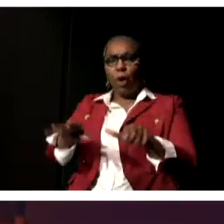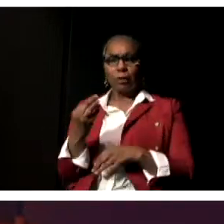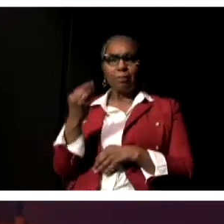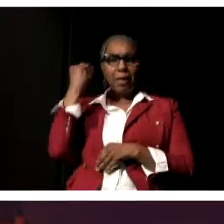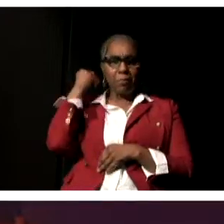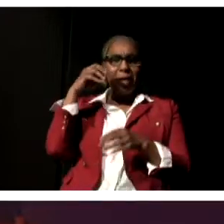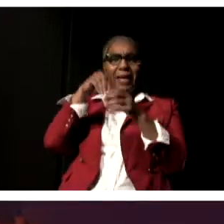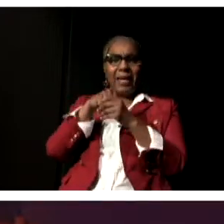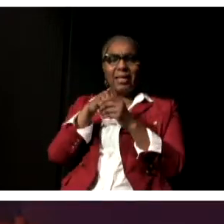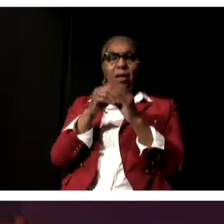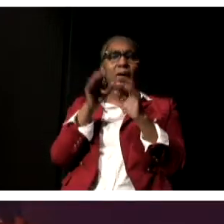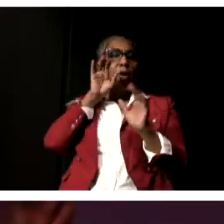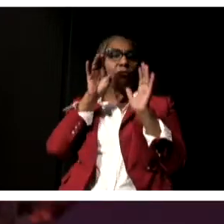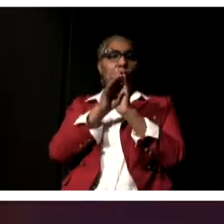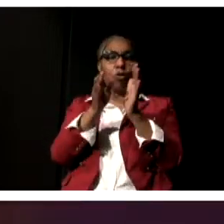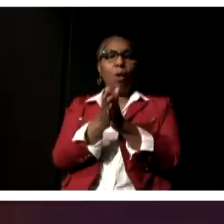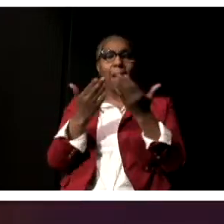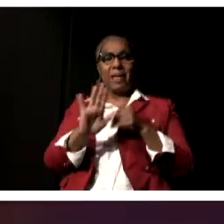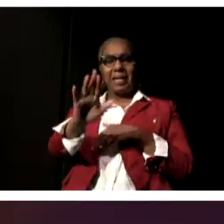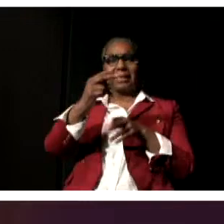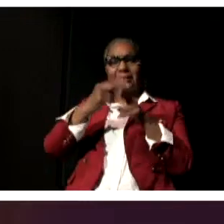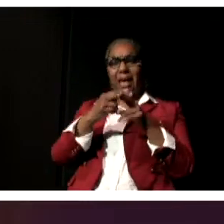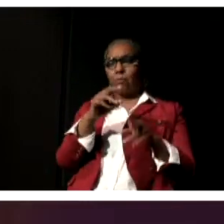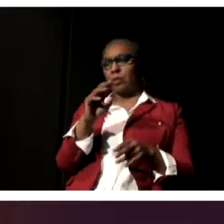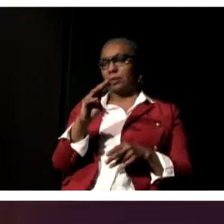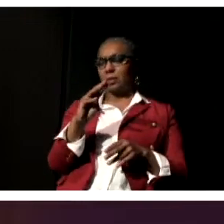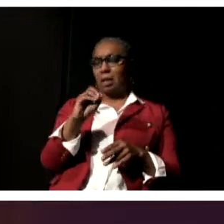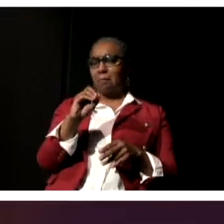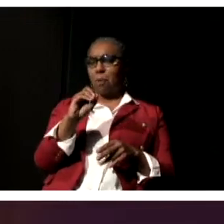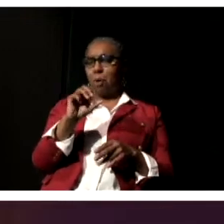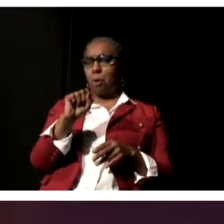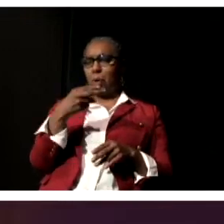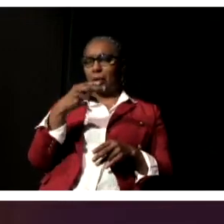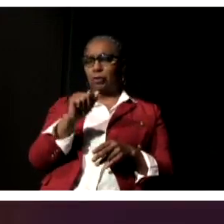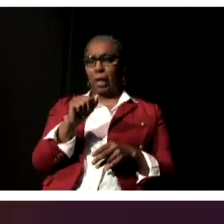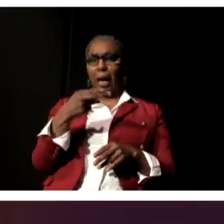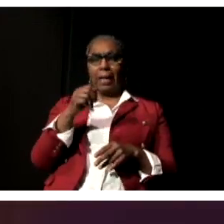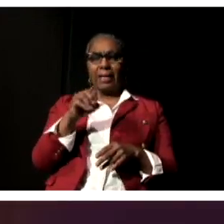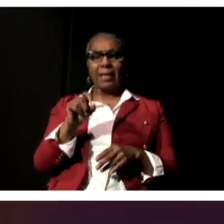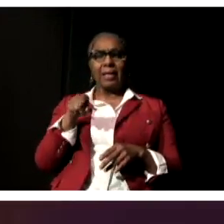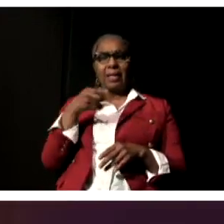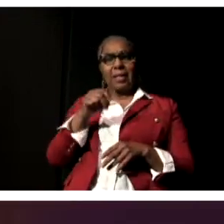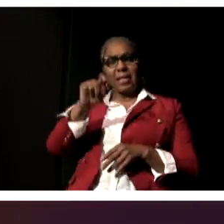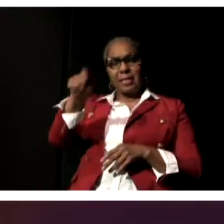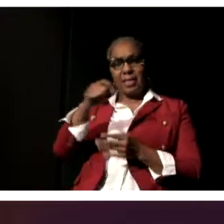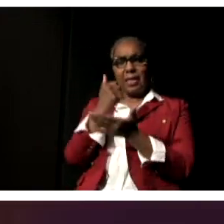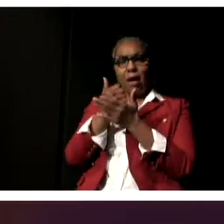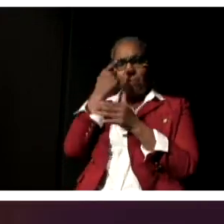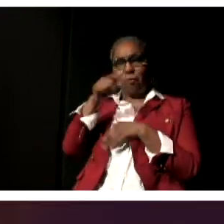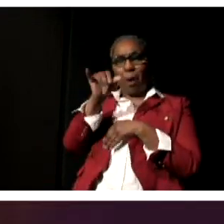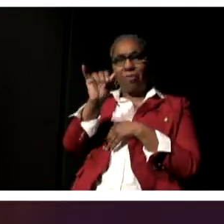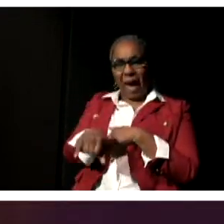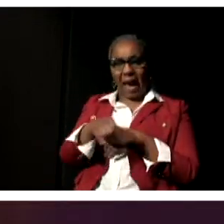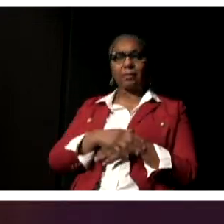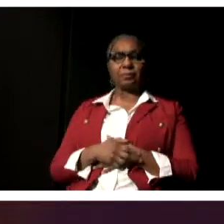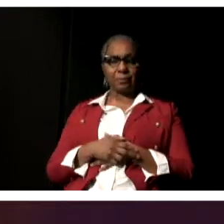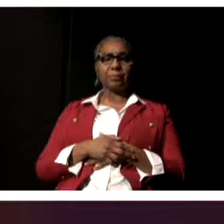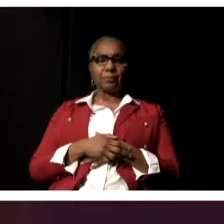within a photo album. His name was Mo Shahid, and he needed help for this just one task.